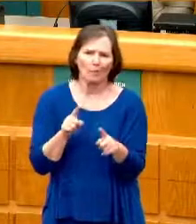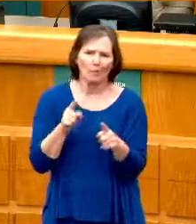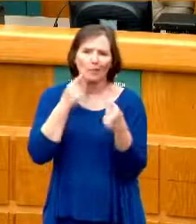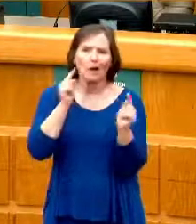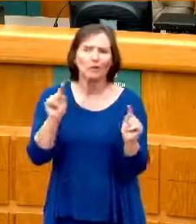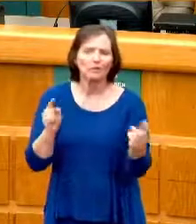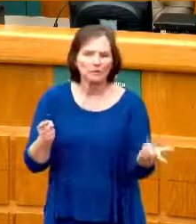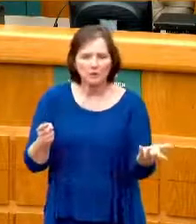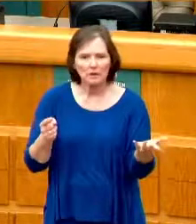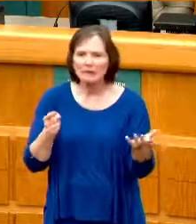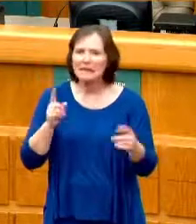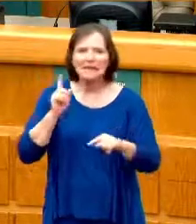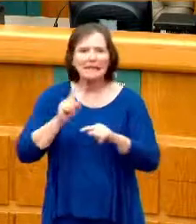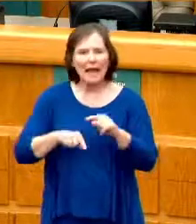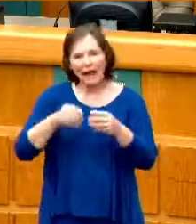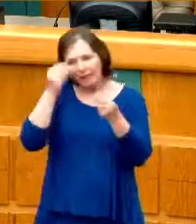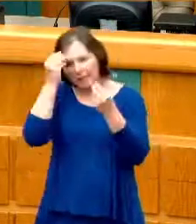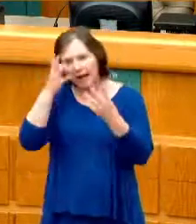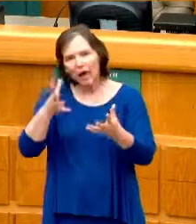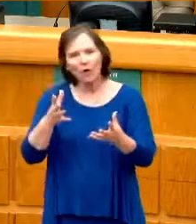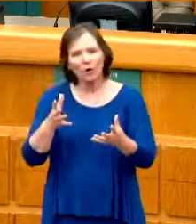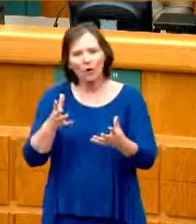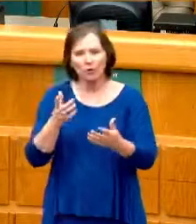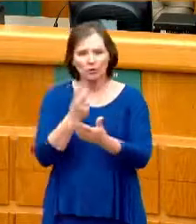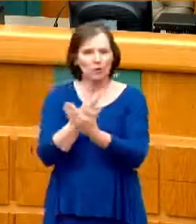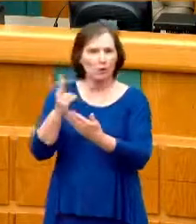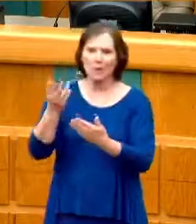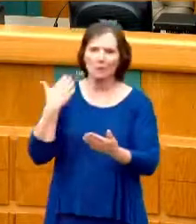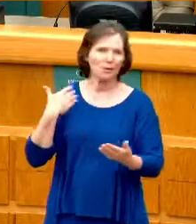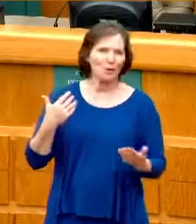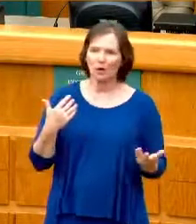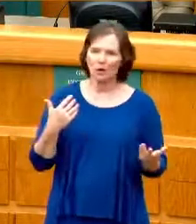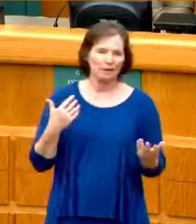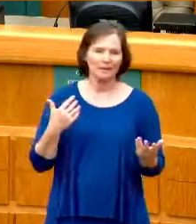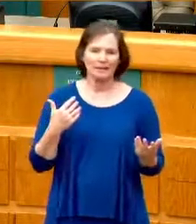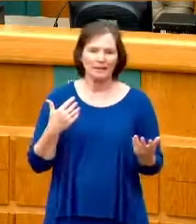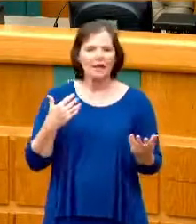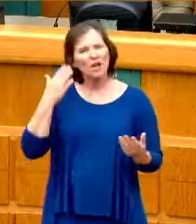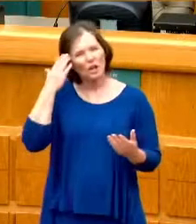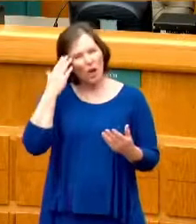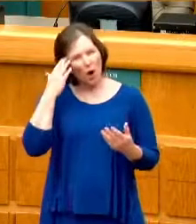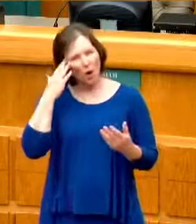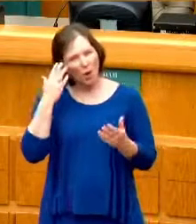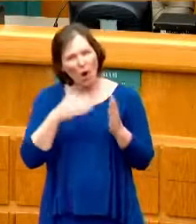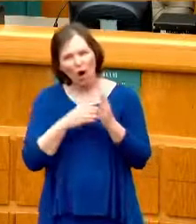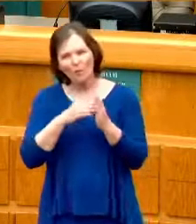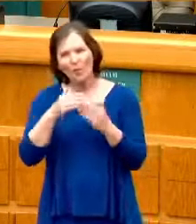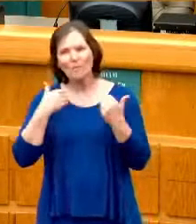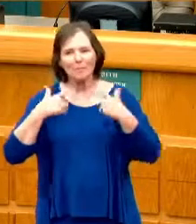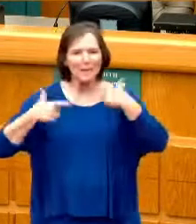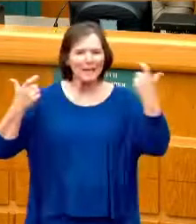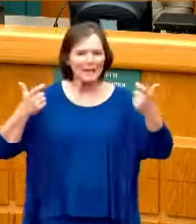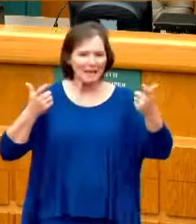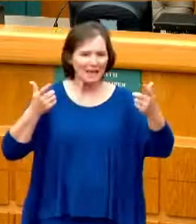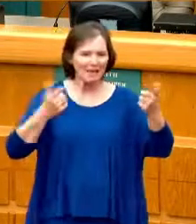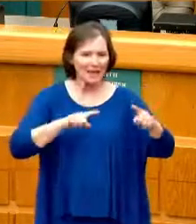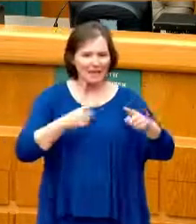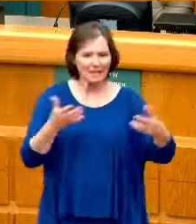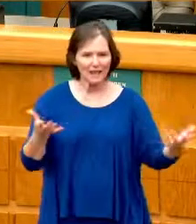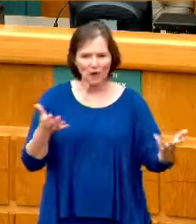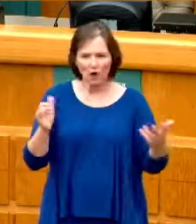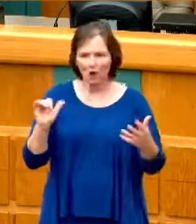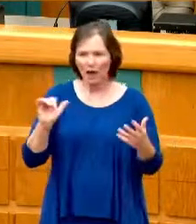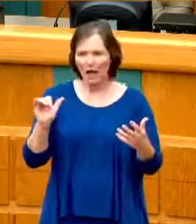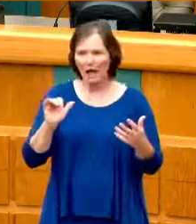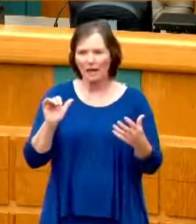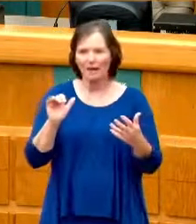competitions, country peddler, at least I do, cheer and dance championships, monster truck rallies, and the like. And we love going